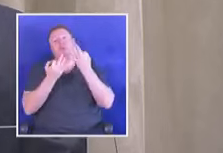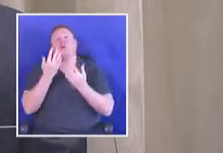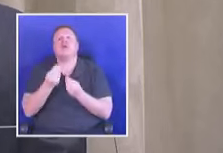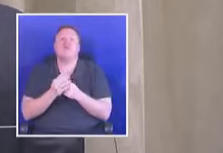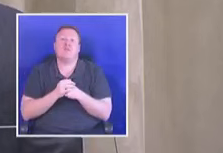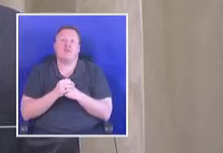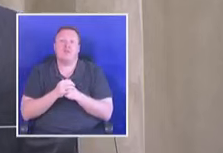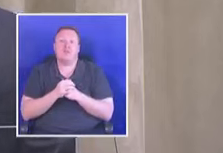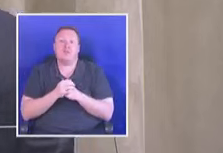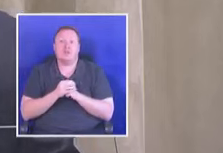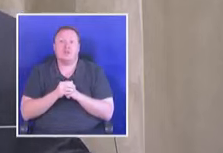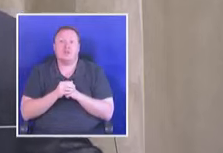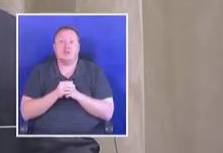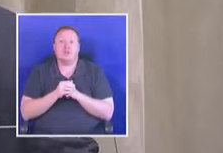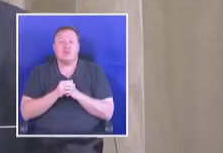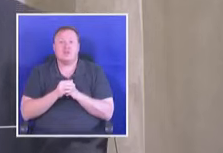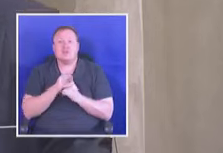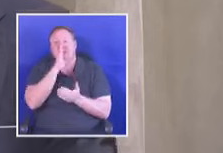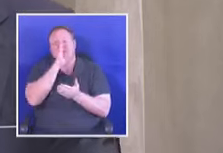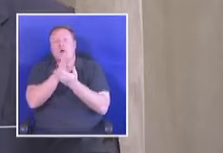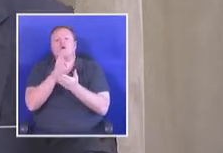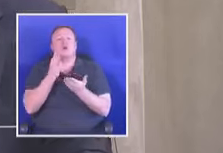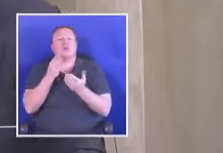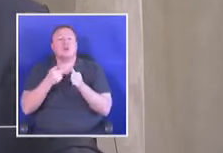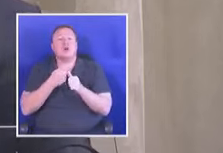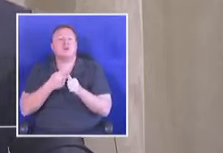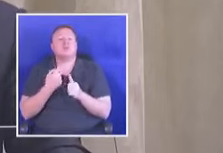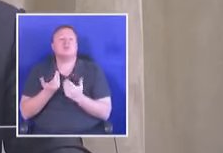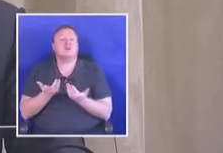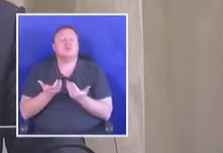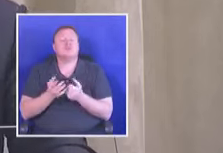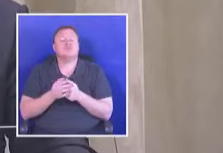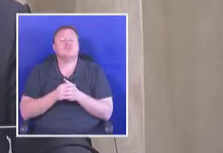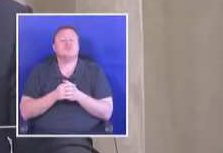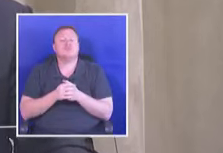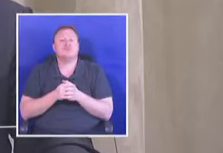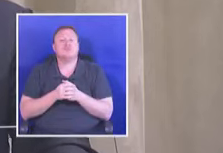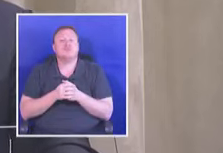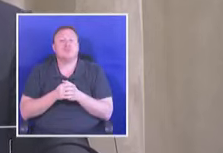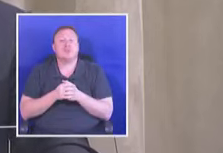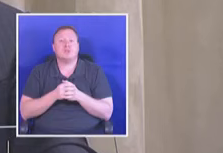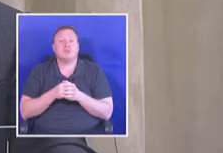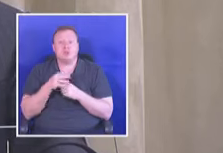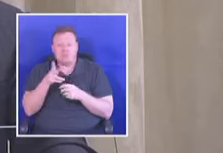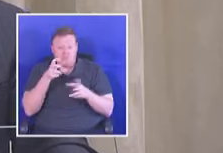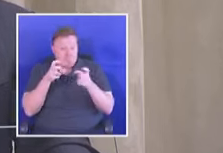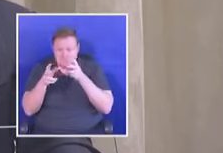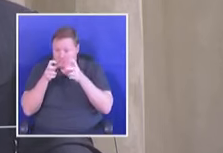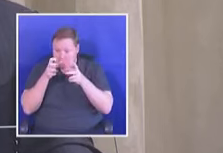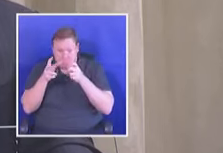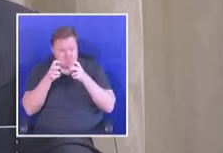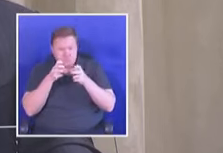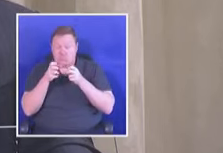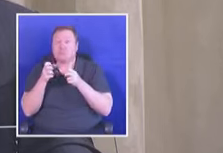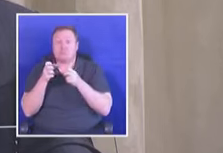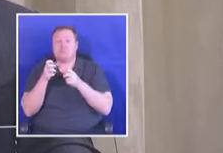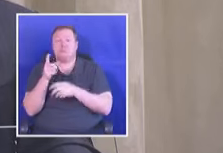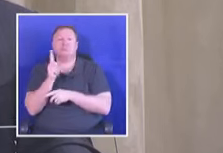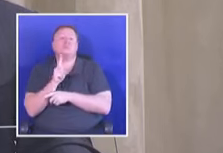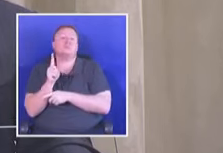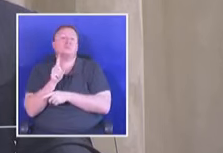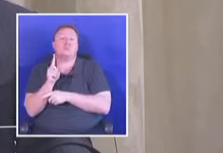And in direct answer, I think what we have been observing with what's